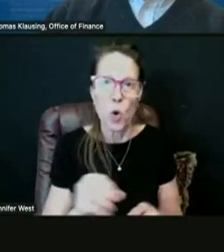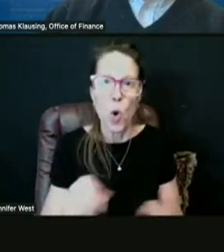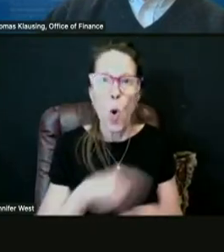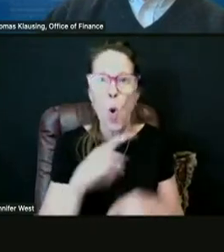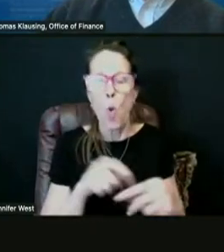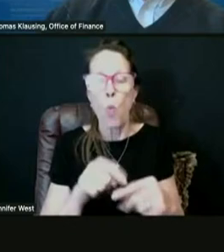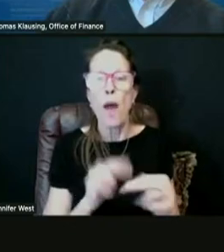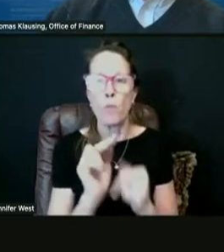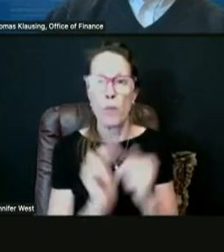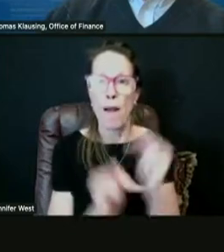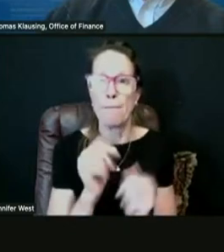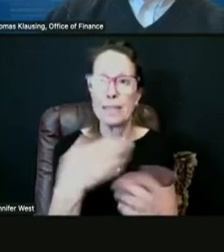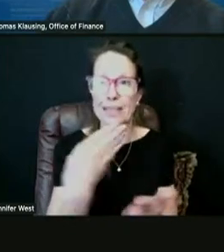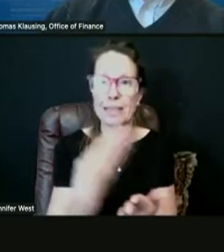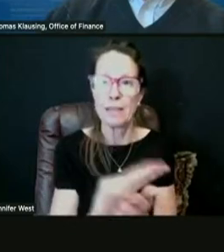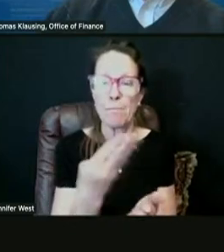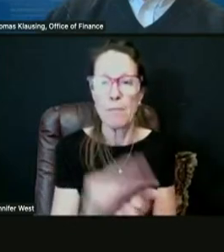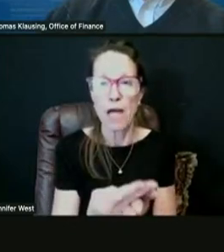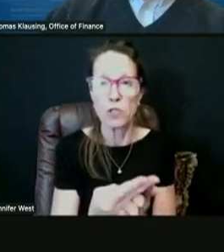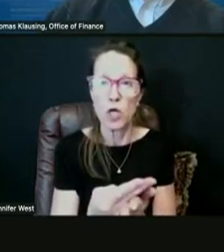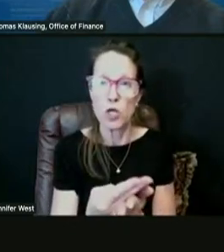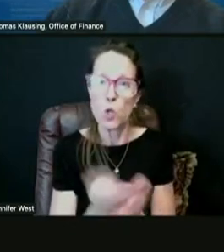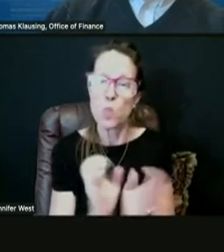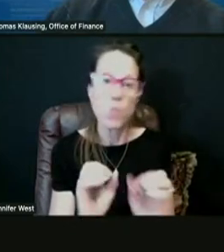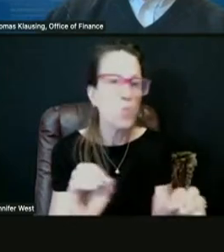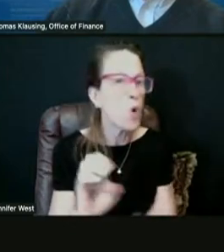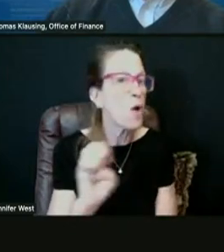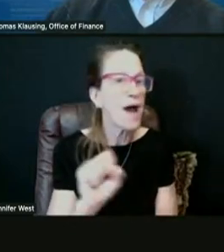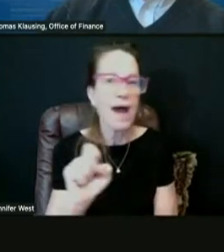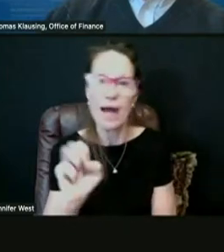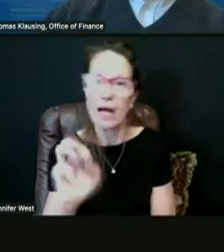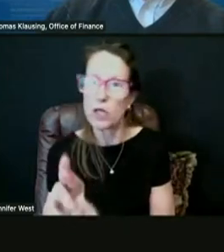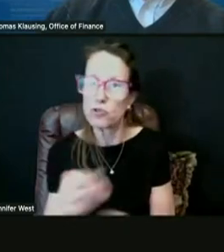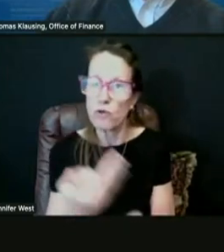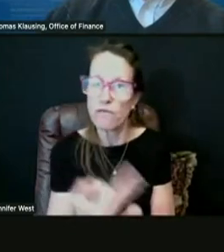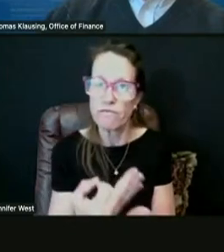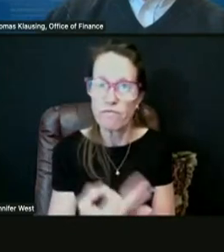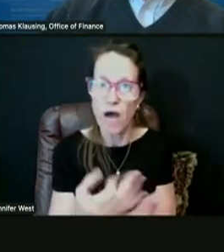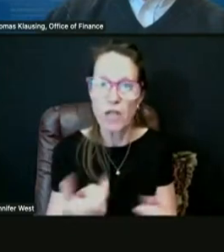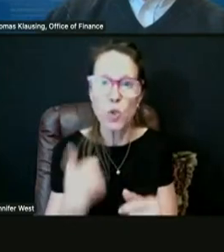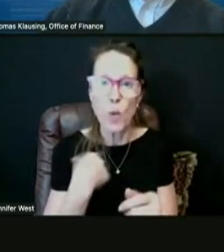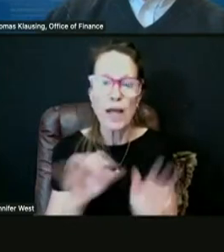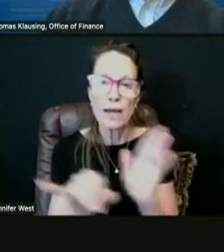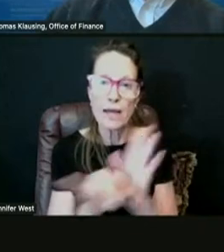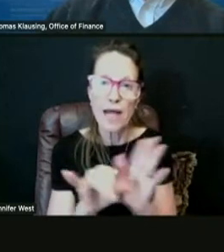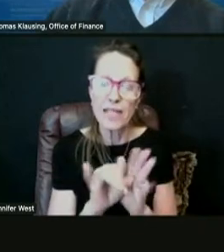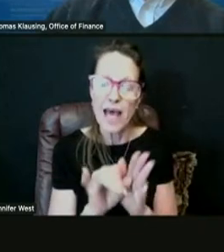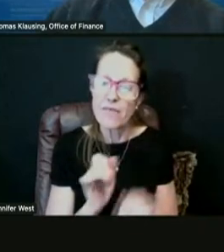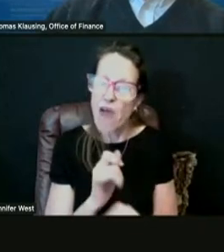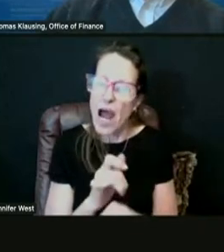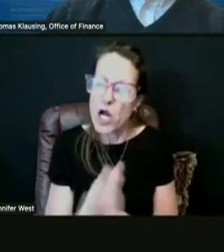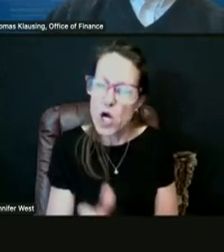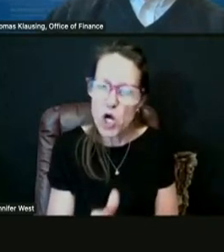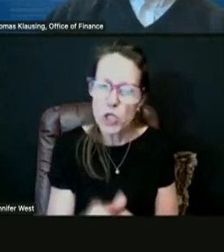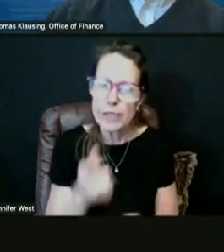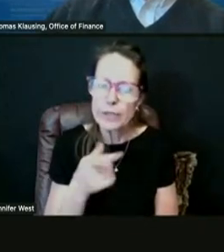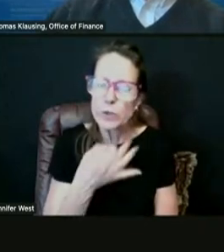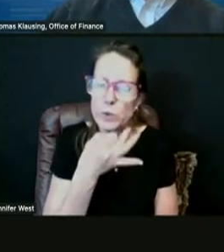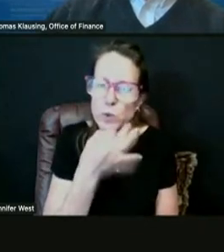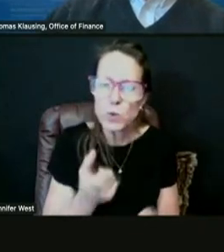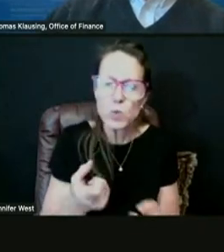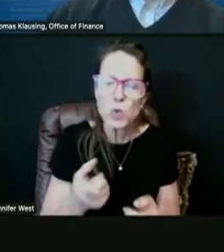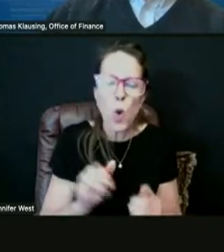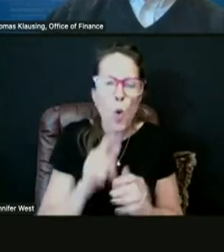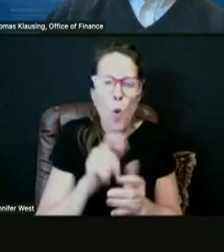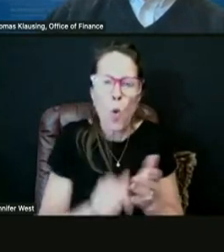the budget for next year without the ESSER funds, we're able to identify early on, you know, what has been working and what we need to make sure